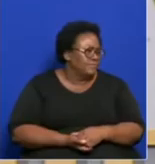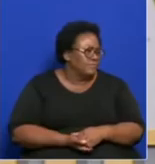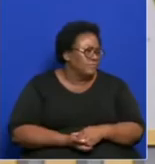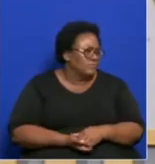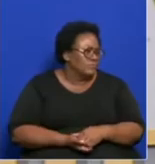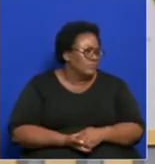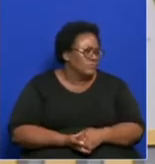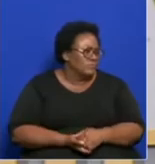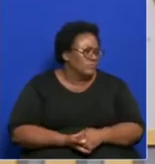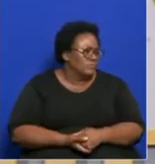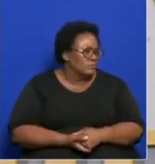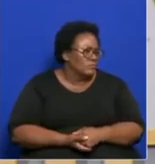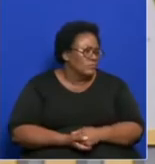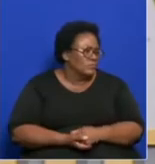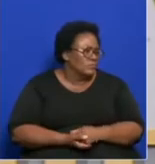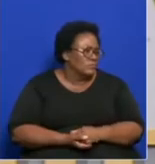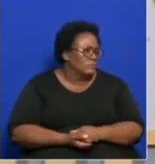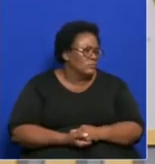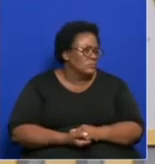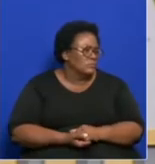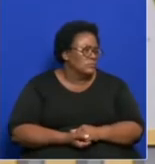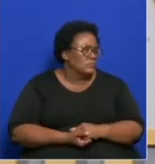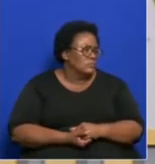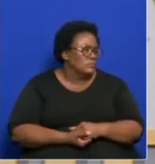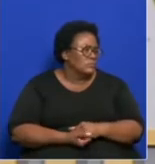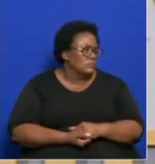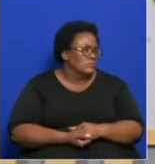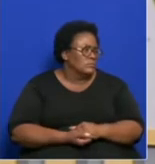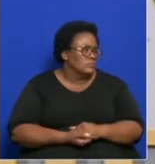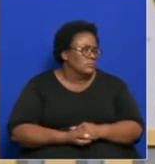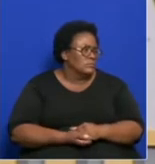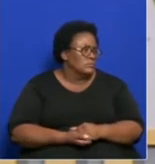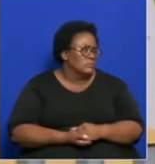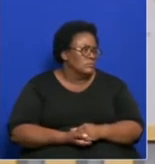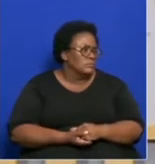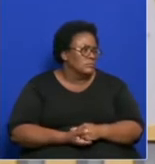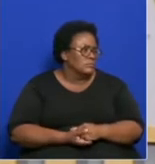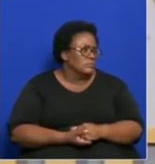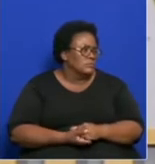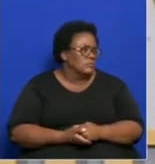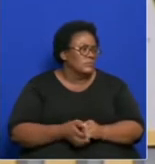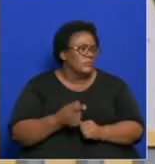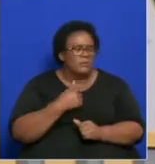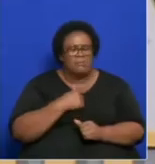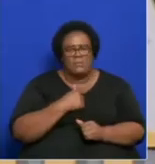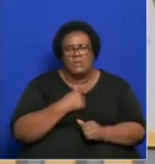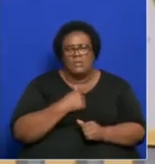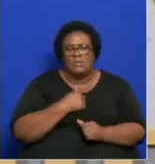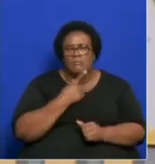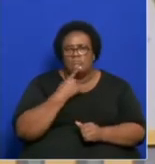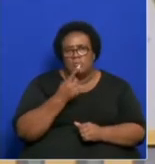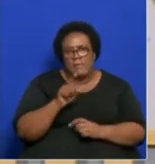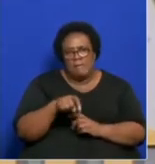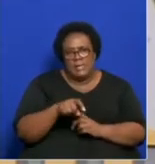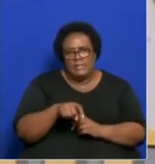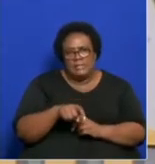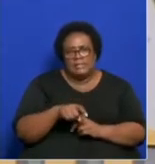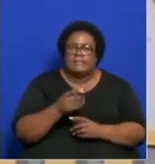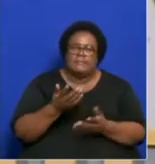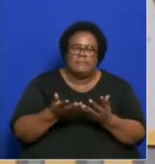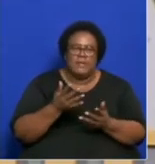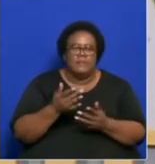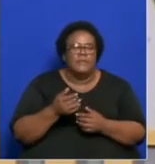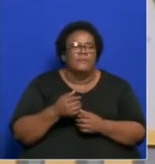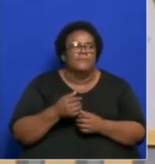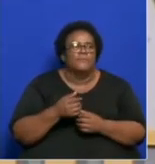I should mention that maybe when we talk signing of